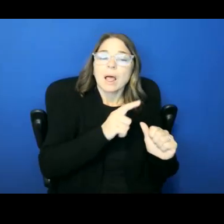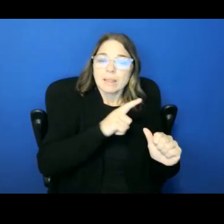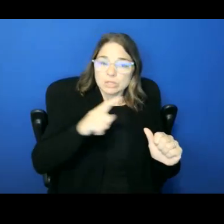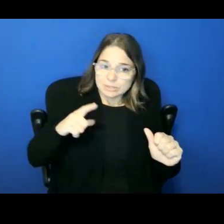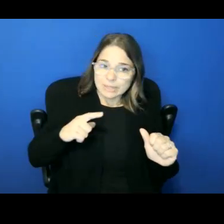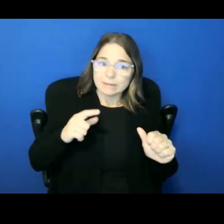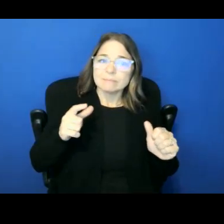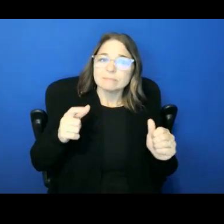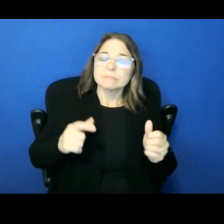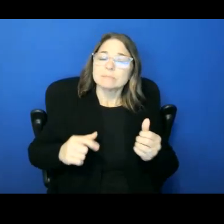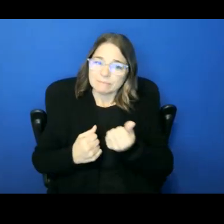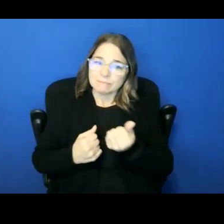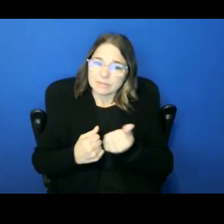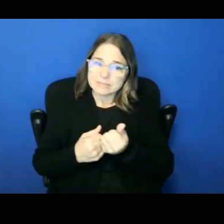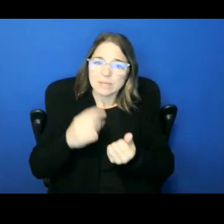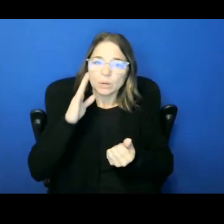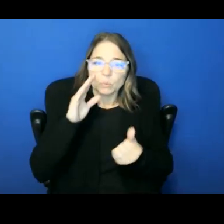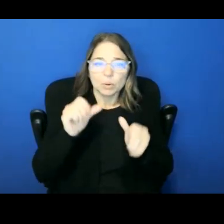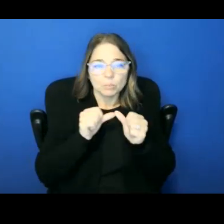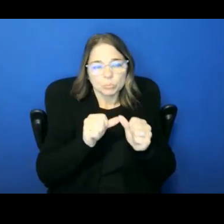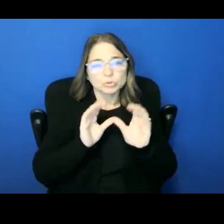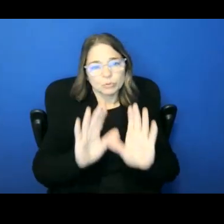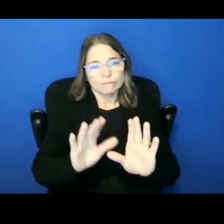this forward.